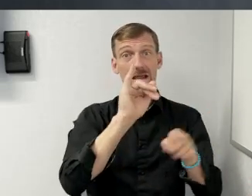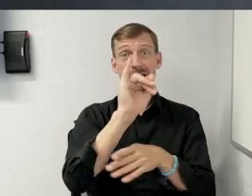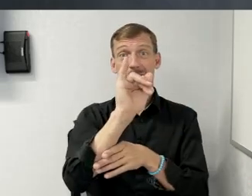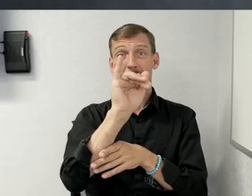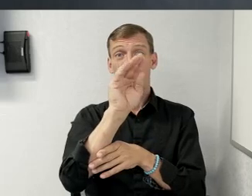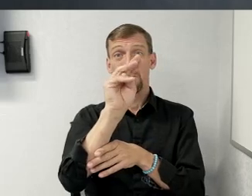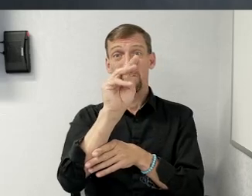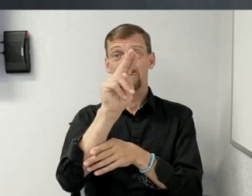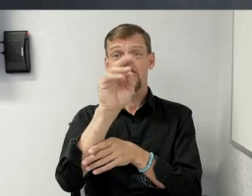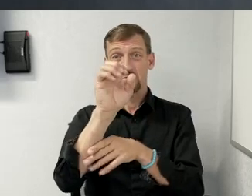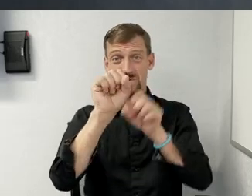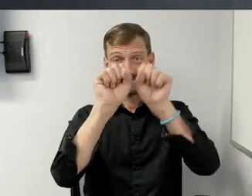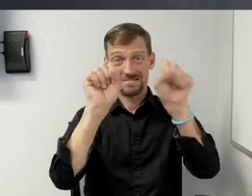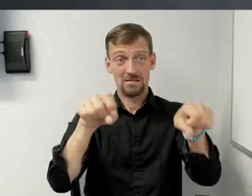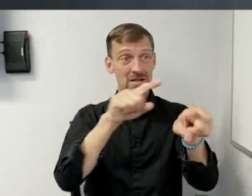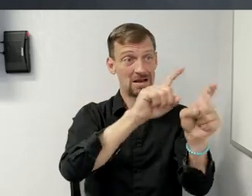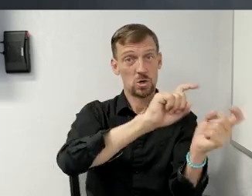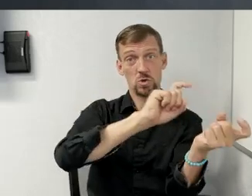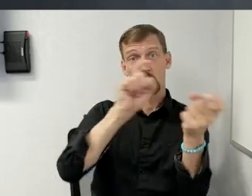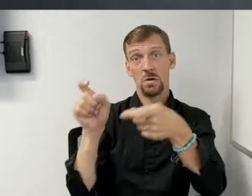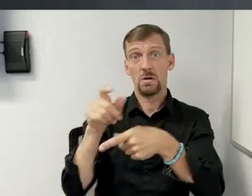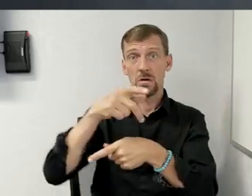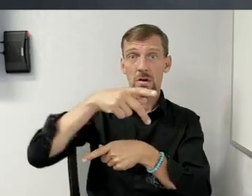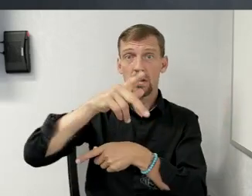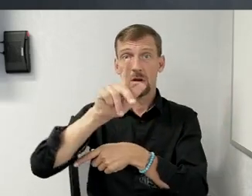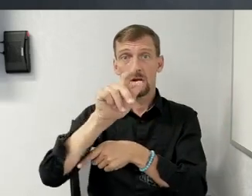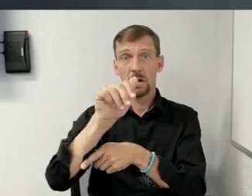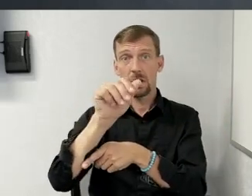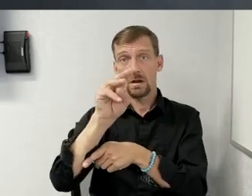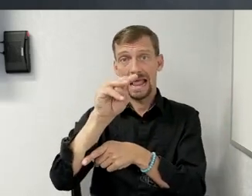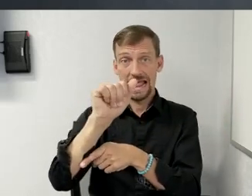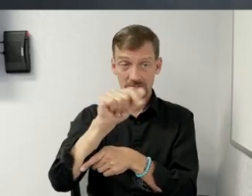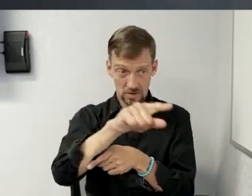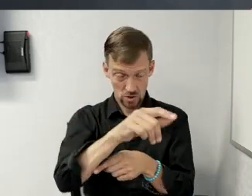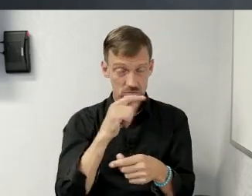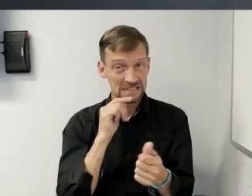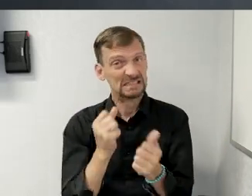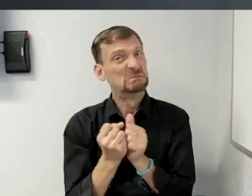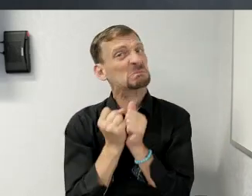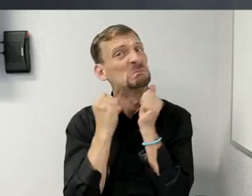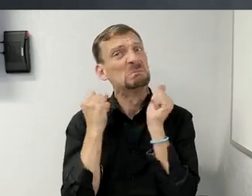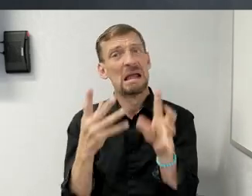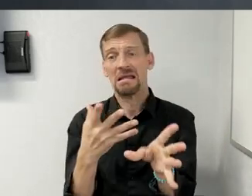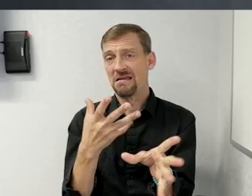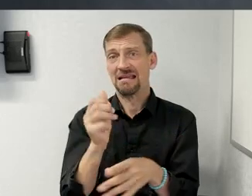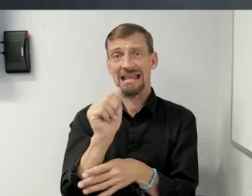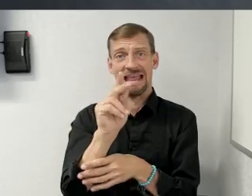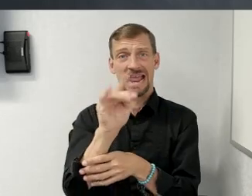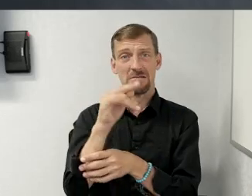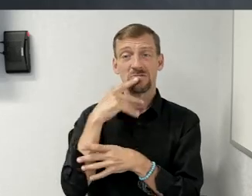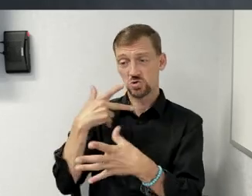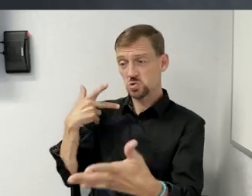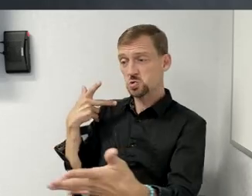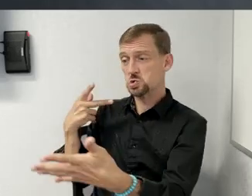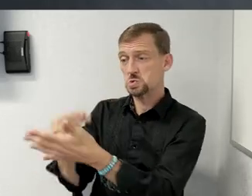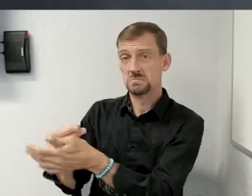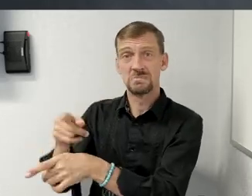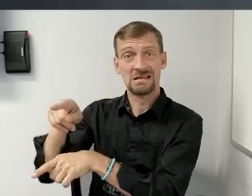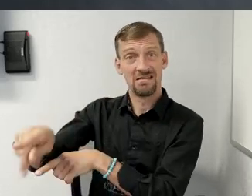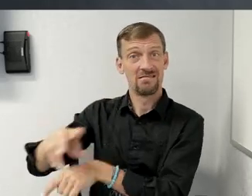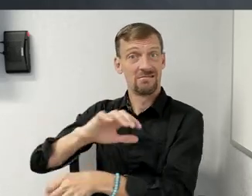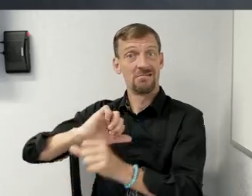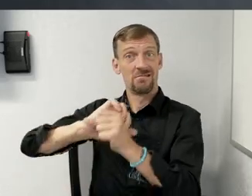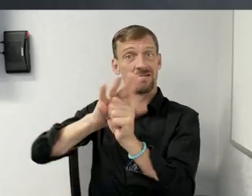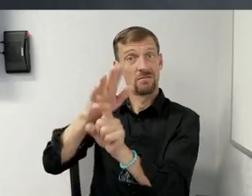system, and they donate their plasma, which is now rich in those antibodies, and we inject them into those COVID